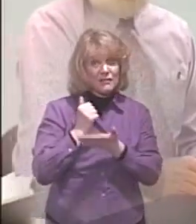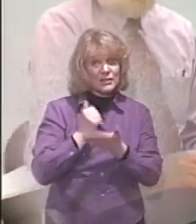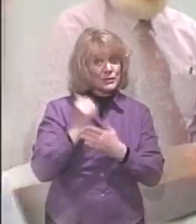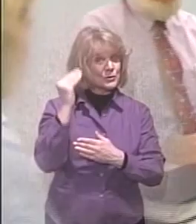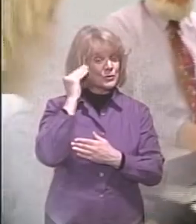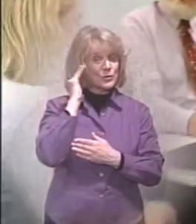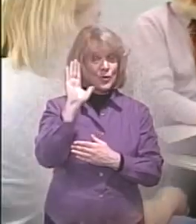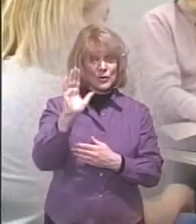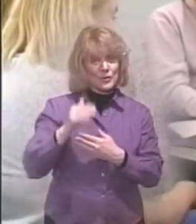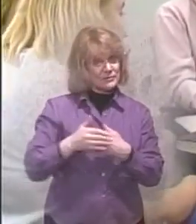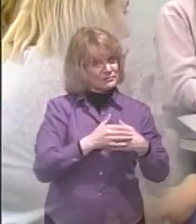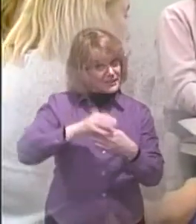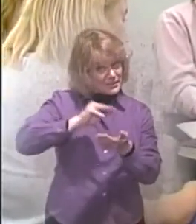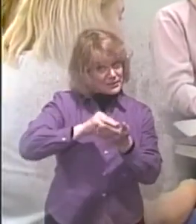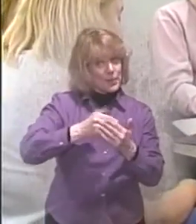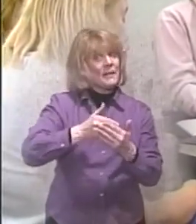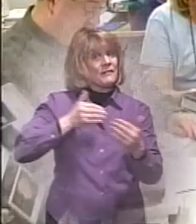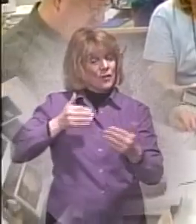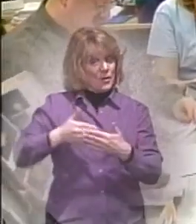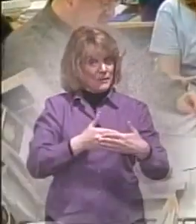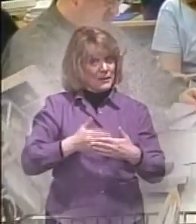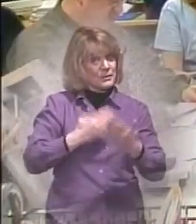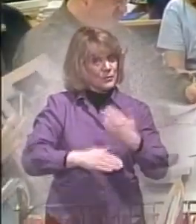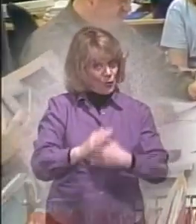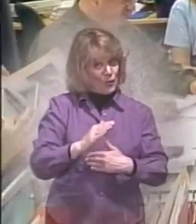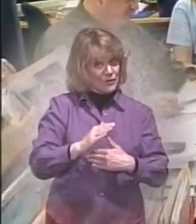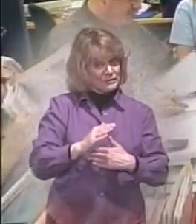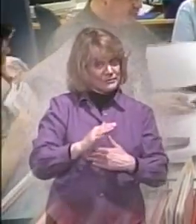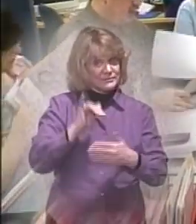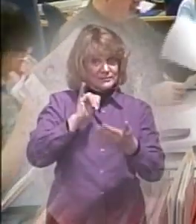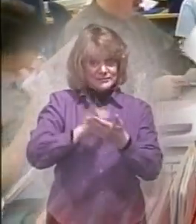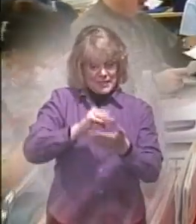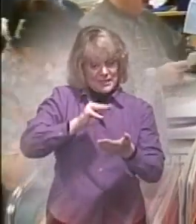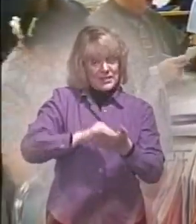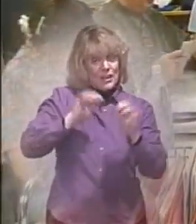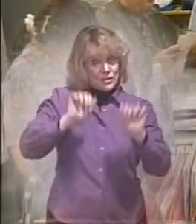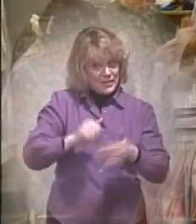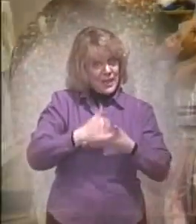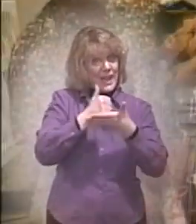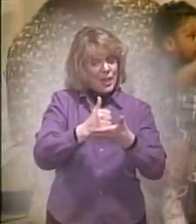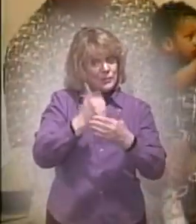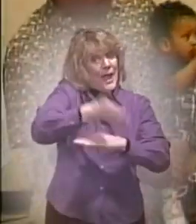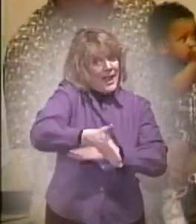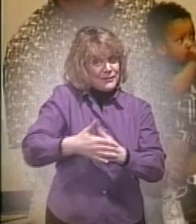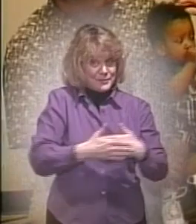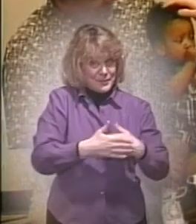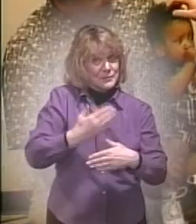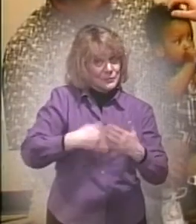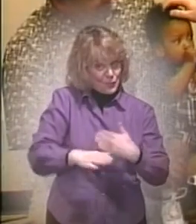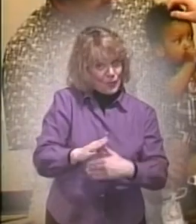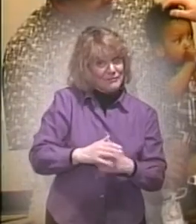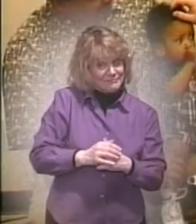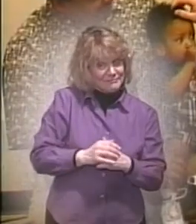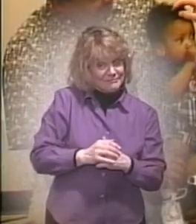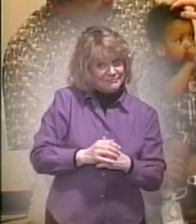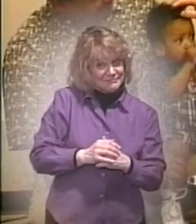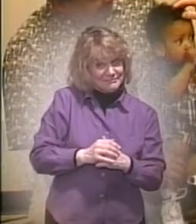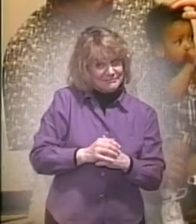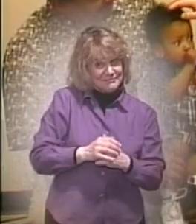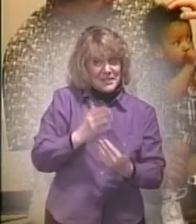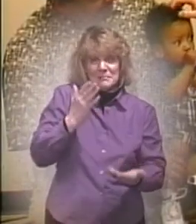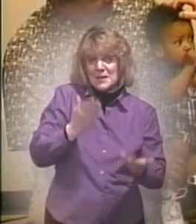if your baby requires further evaluation, that person can assist you in the follow-up process. Your baby's provider may be a